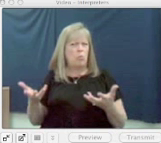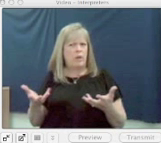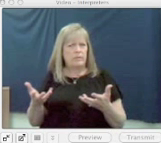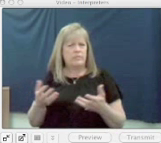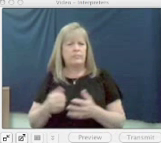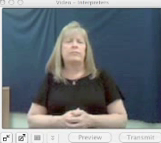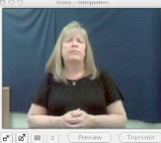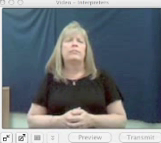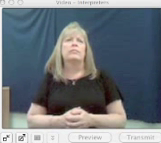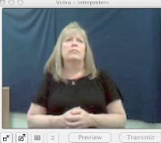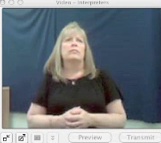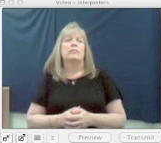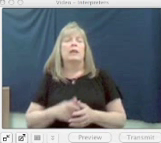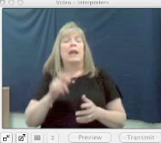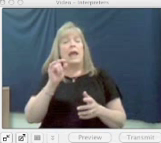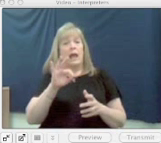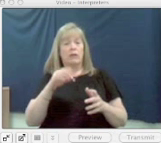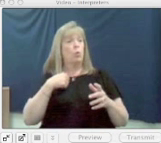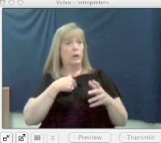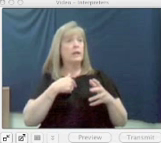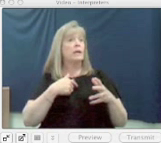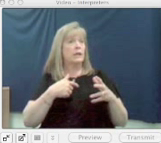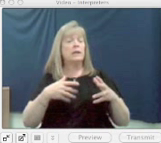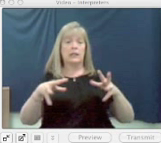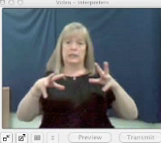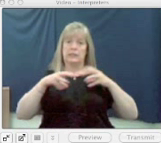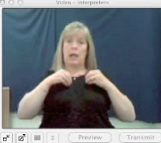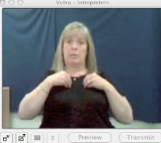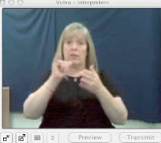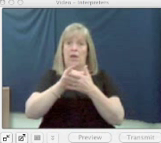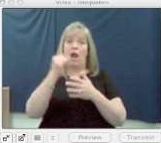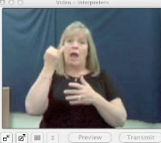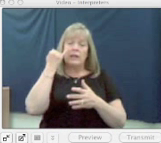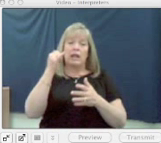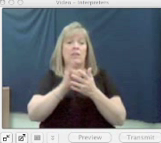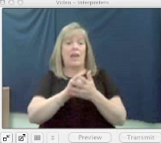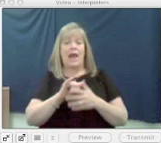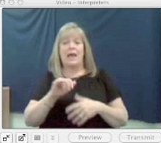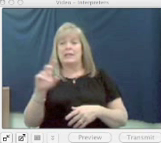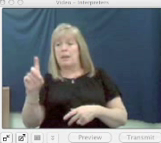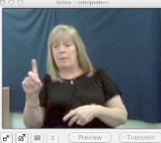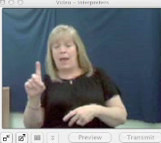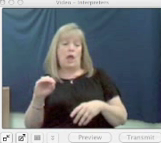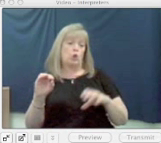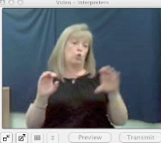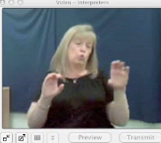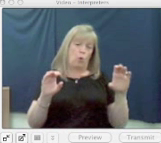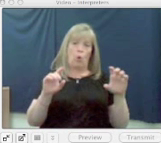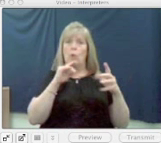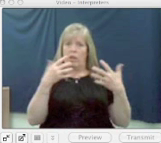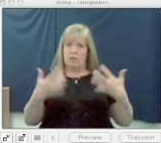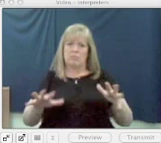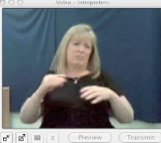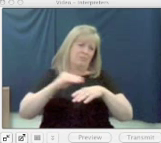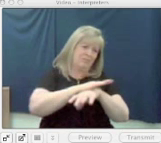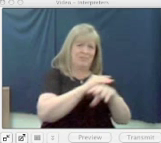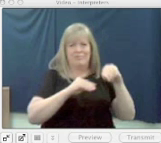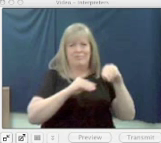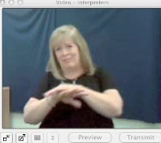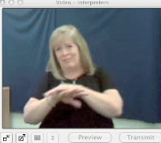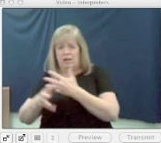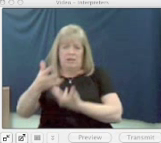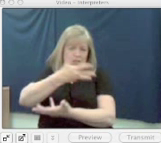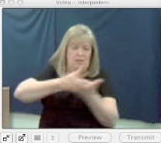If we were to embrace this idea of the interactive interplay between demands and controls, we would have to abandon the notion